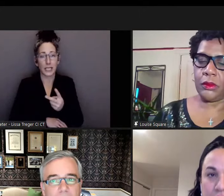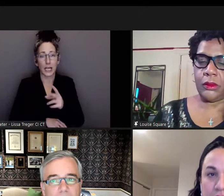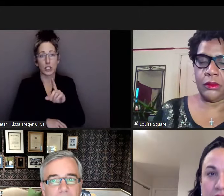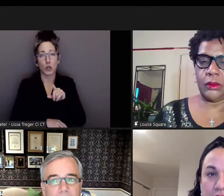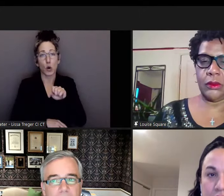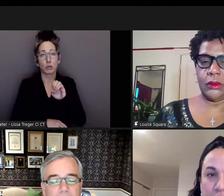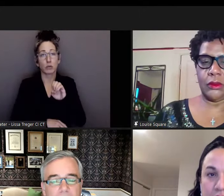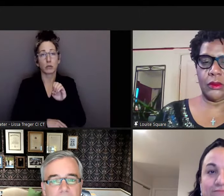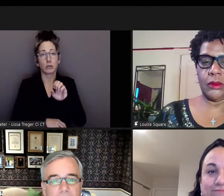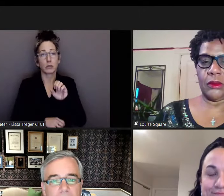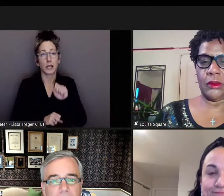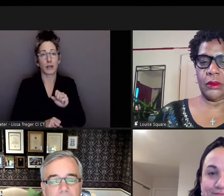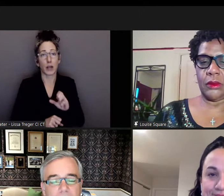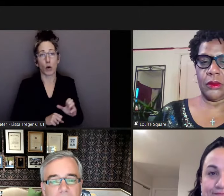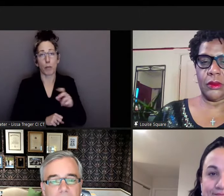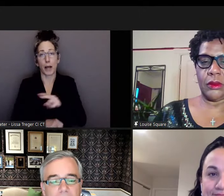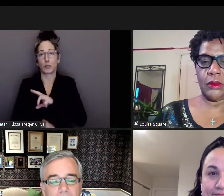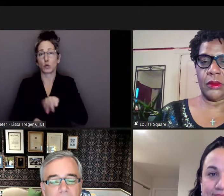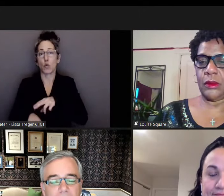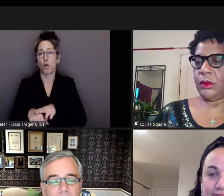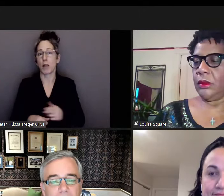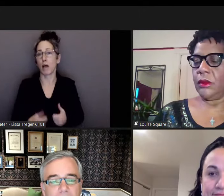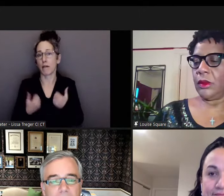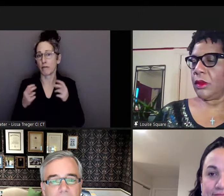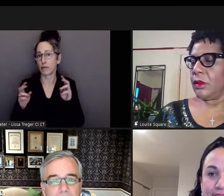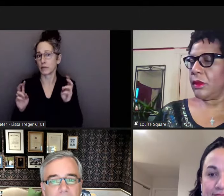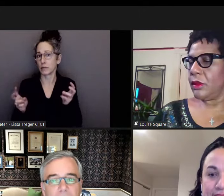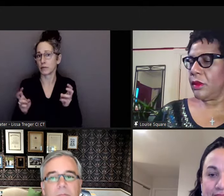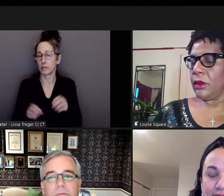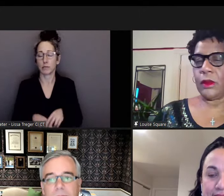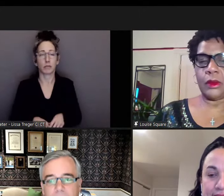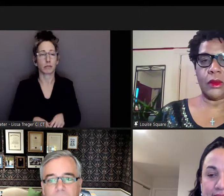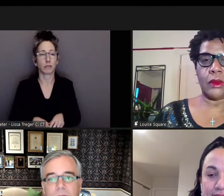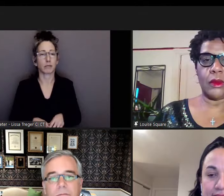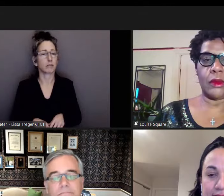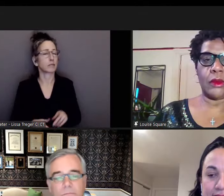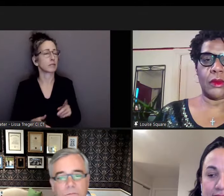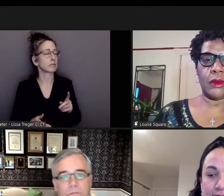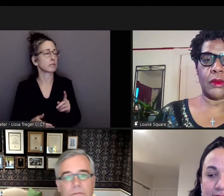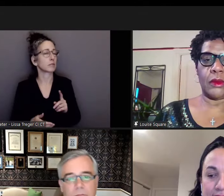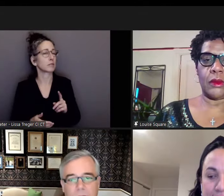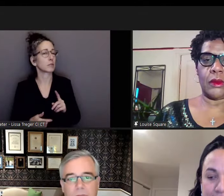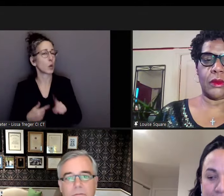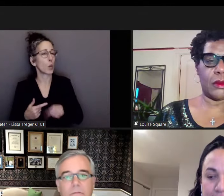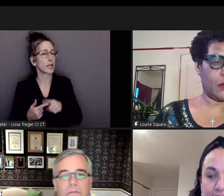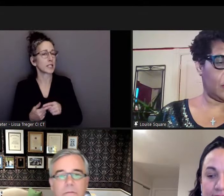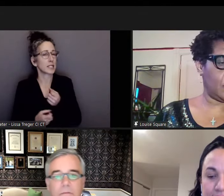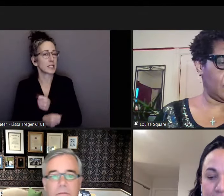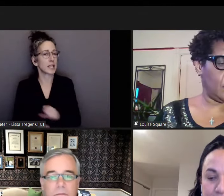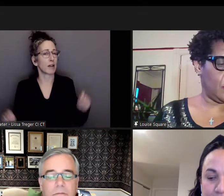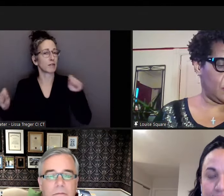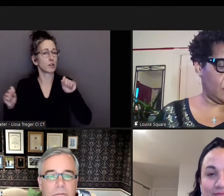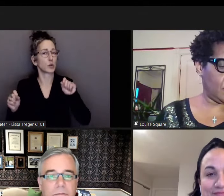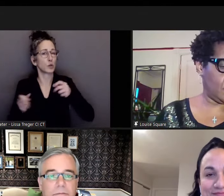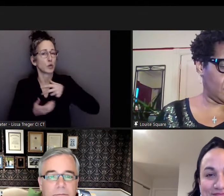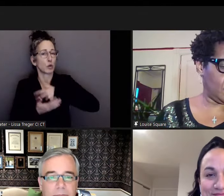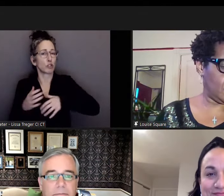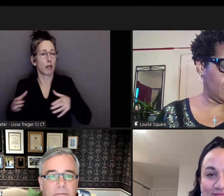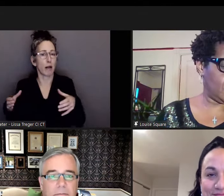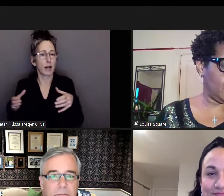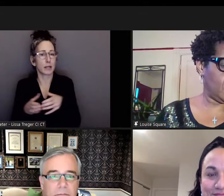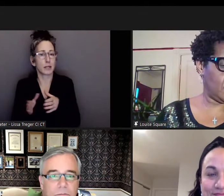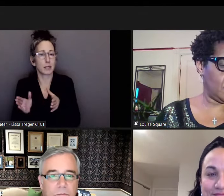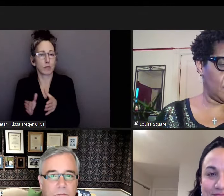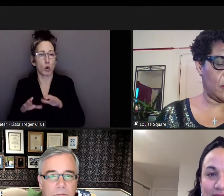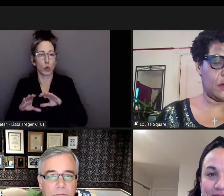to normal life. William and Joe wanted to know when it would be safe for them to socialize with small groups, or what precautions